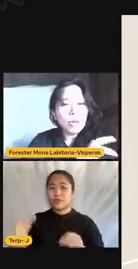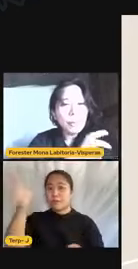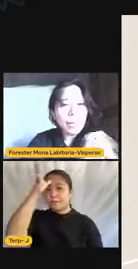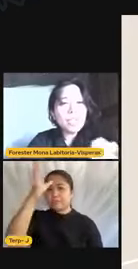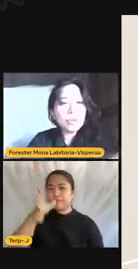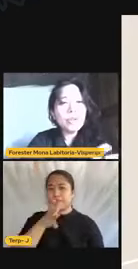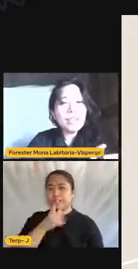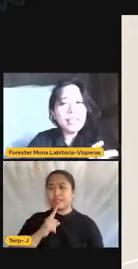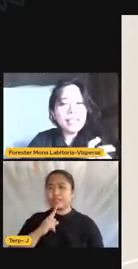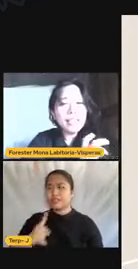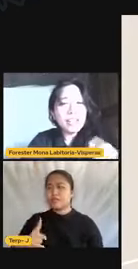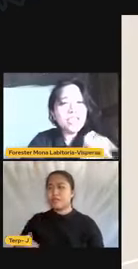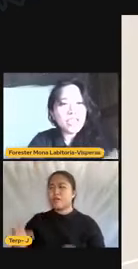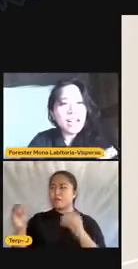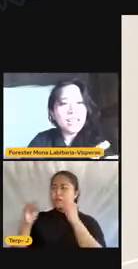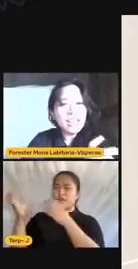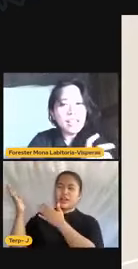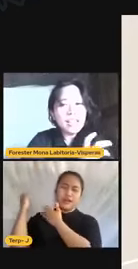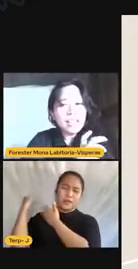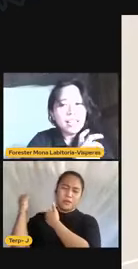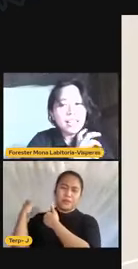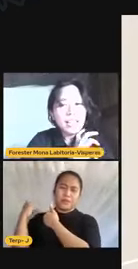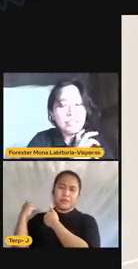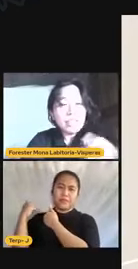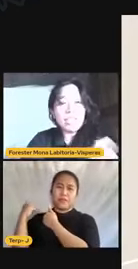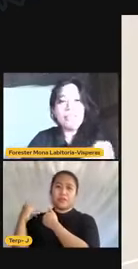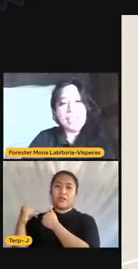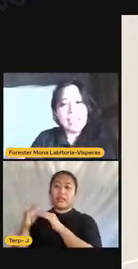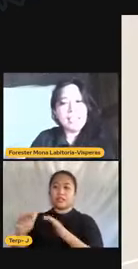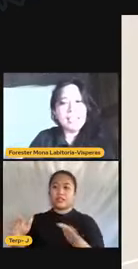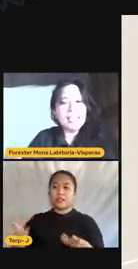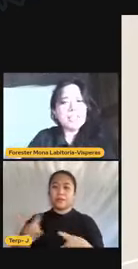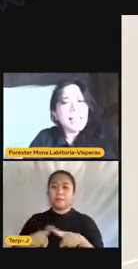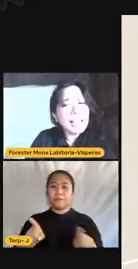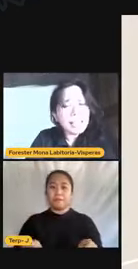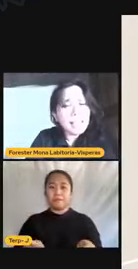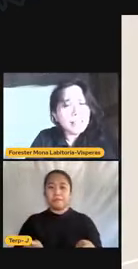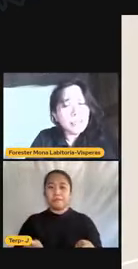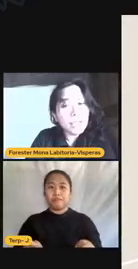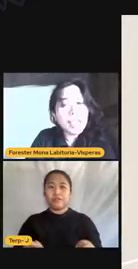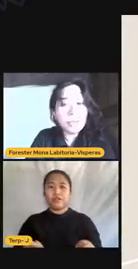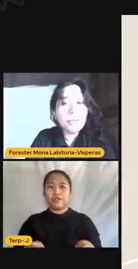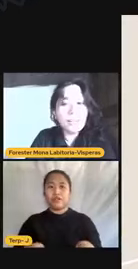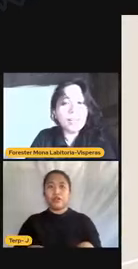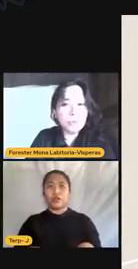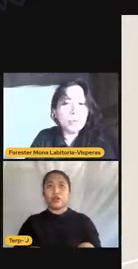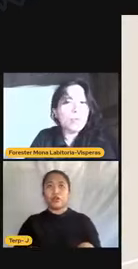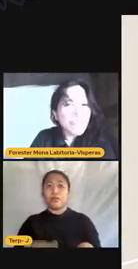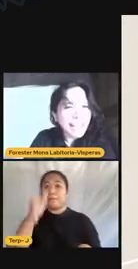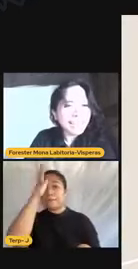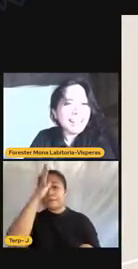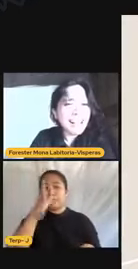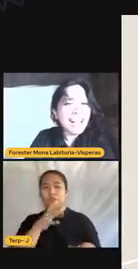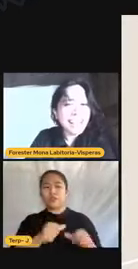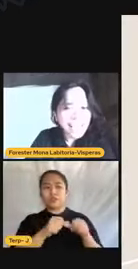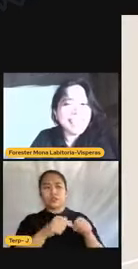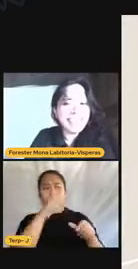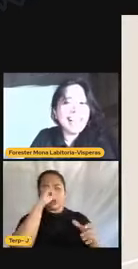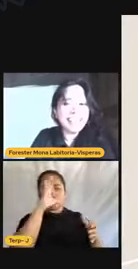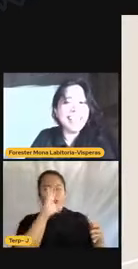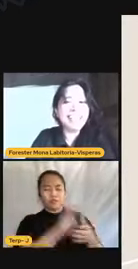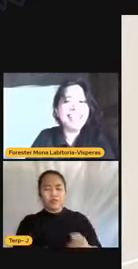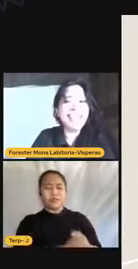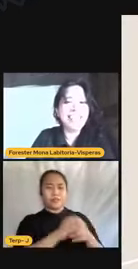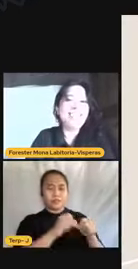to make sure that their child receives healing. So I think we can do that too. Kung kaya nila, kaya